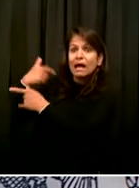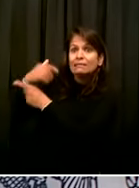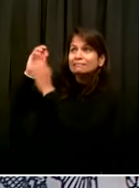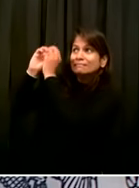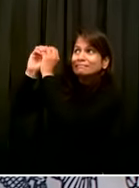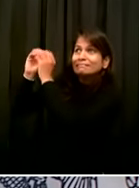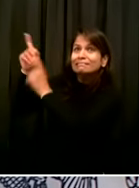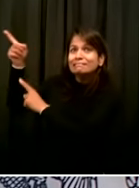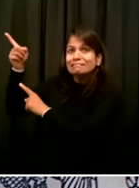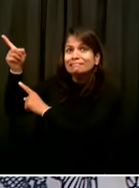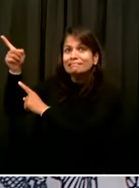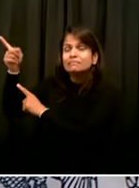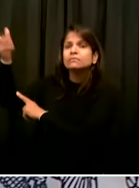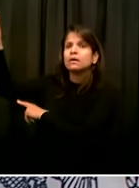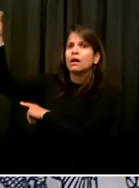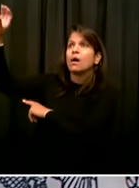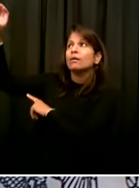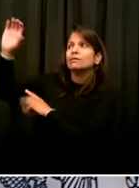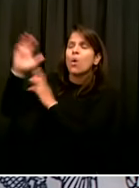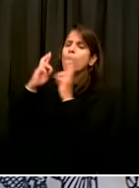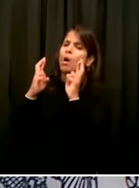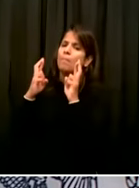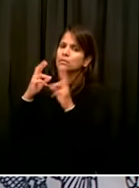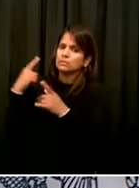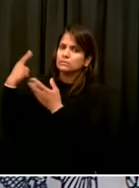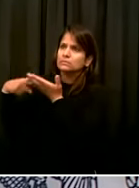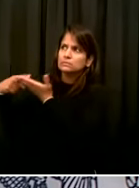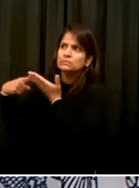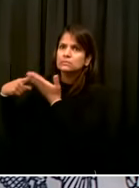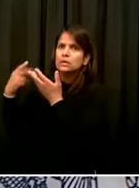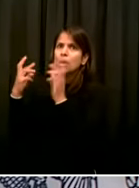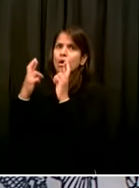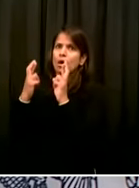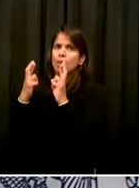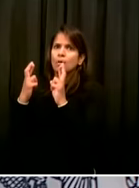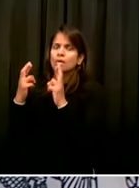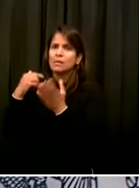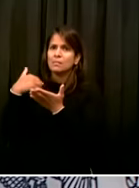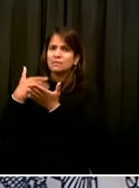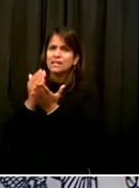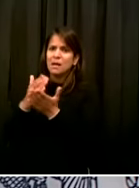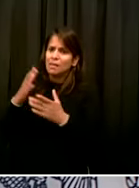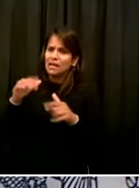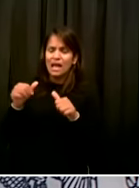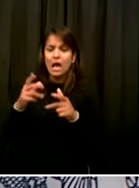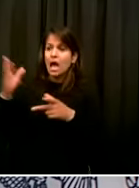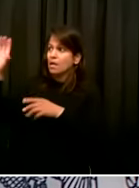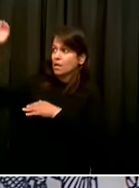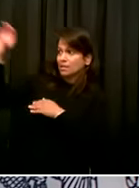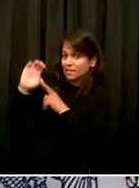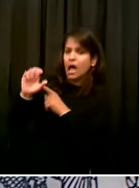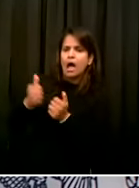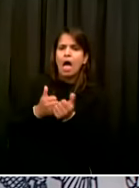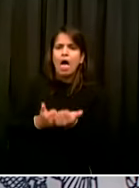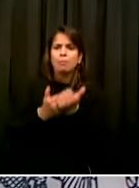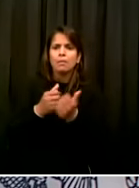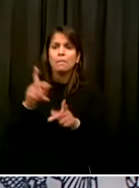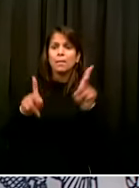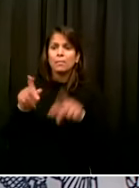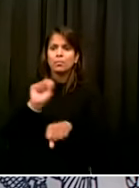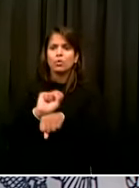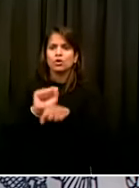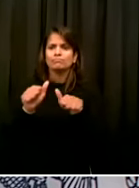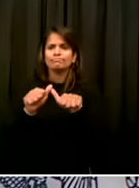I'm going to keep focused on where we get the help and relief so we can move forward. In the meantime, the health and safety of our kids